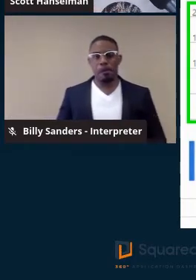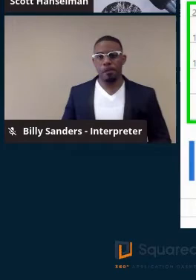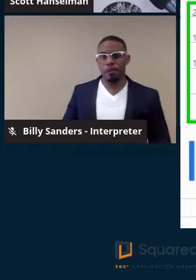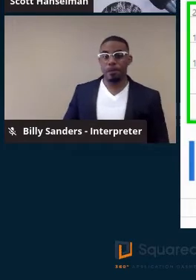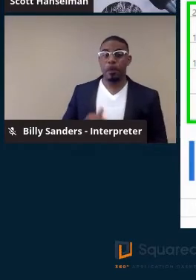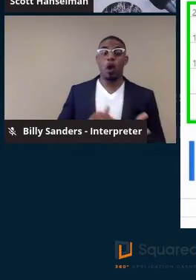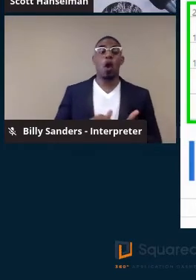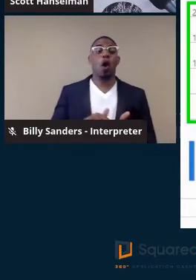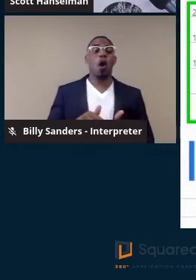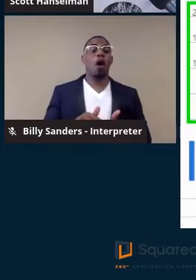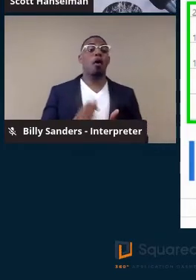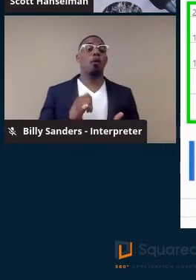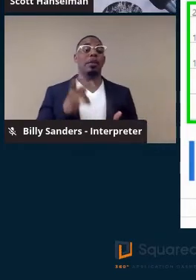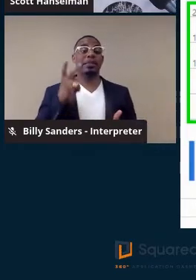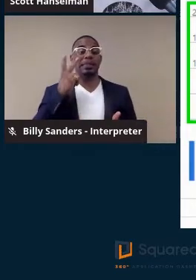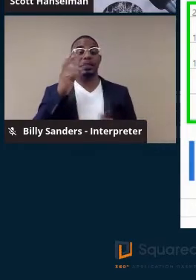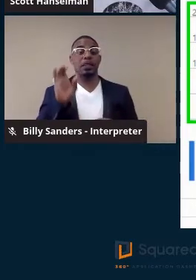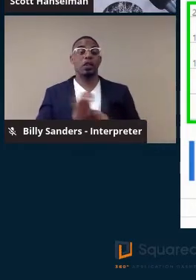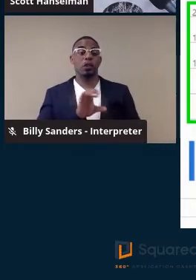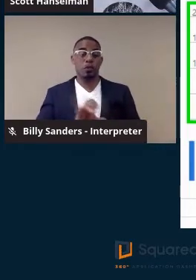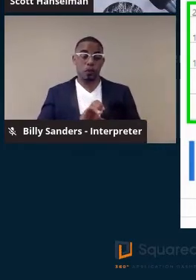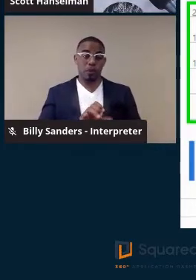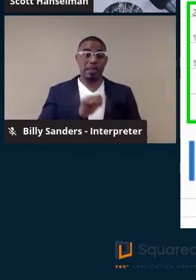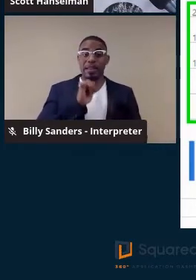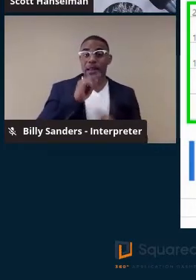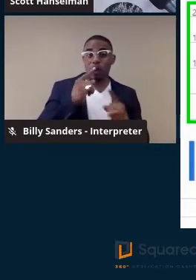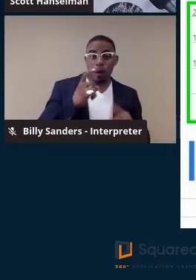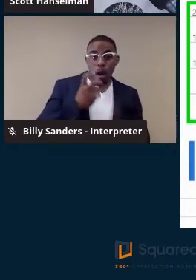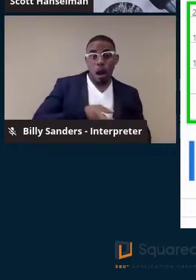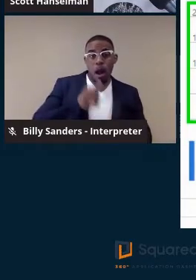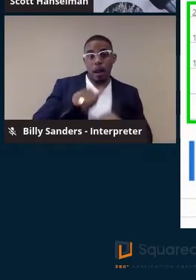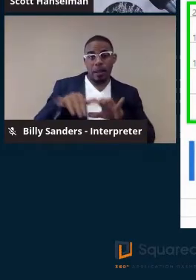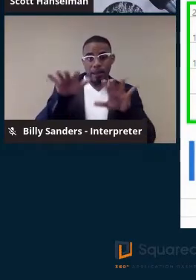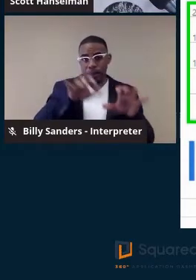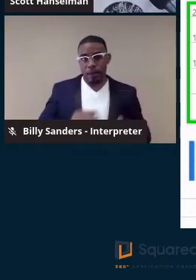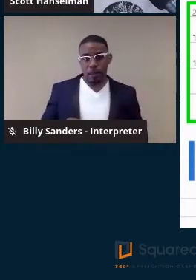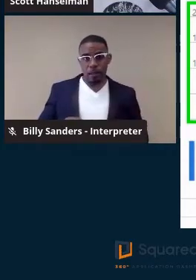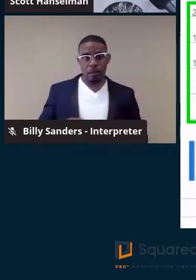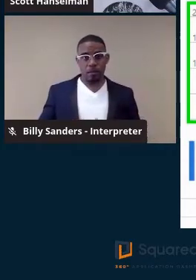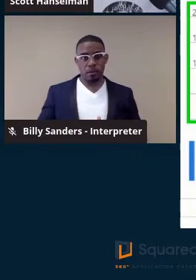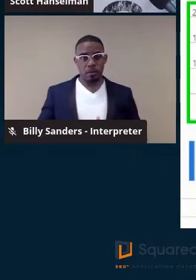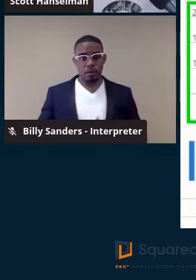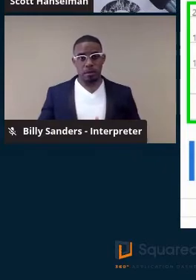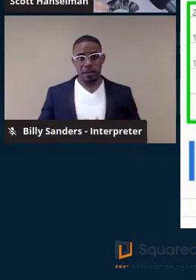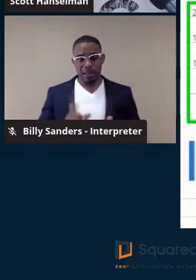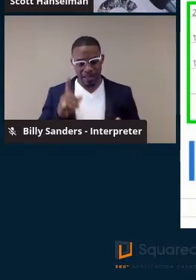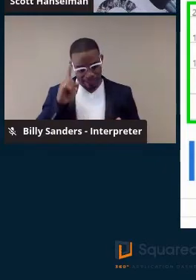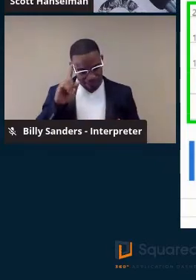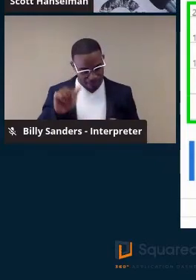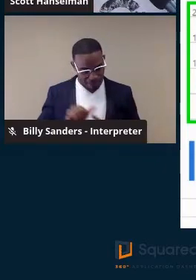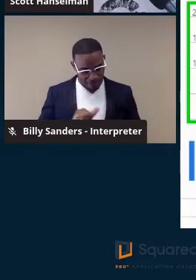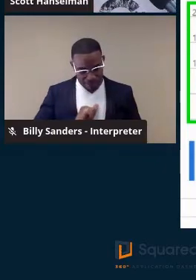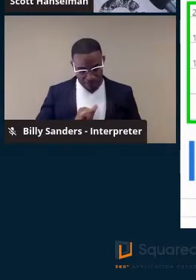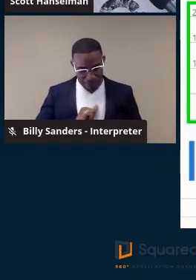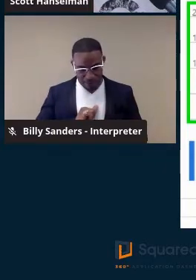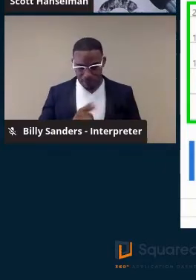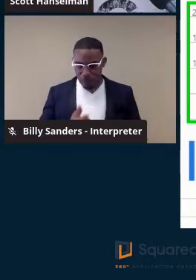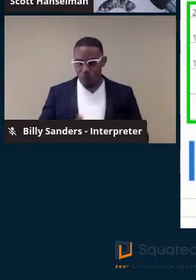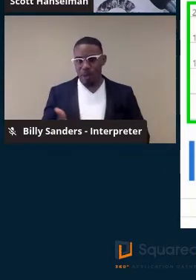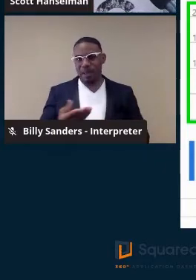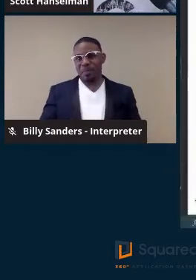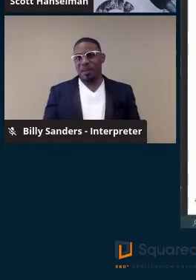Oftentimes, we see computers not working hard in the cloud, and I think to myself, you're wasting